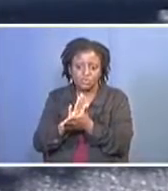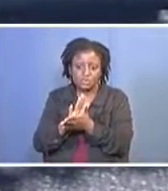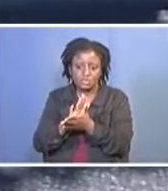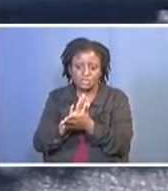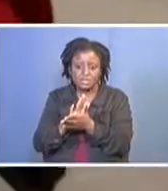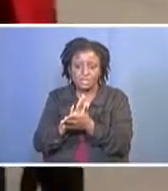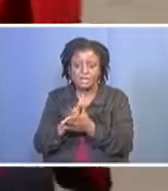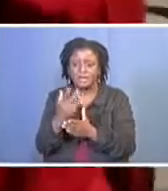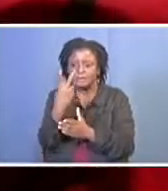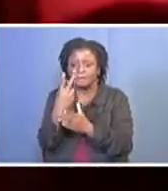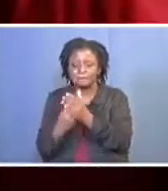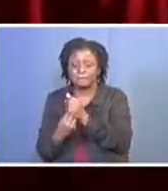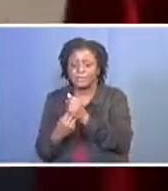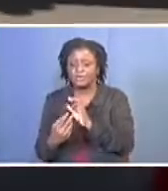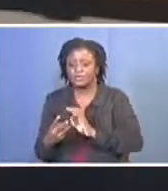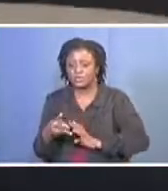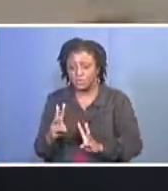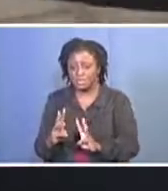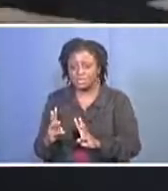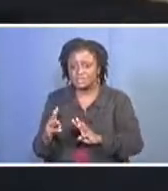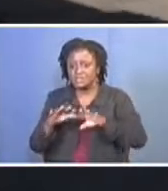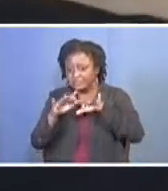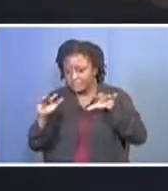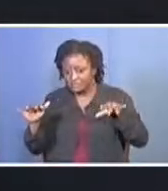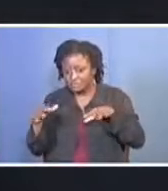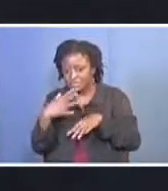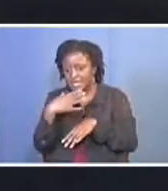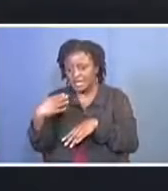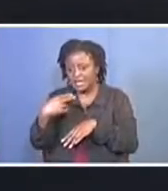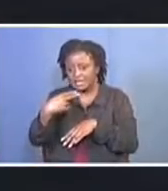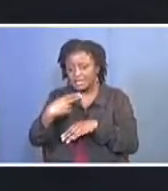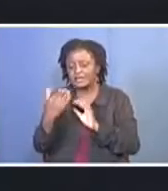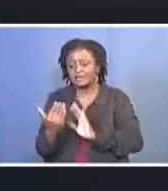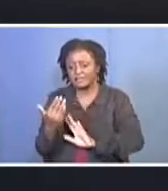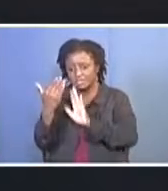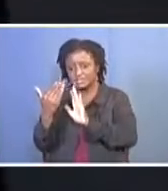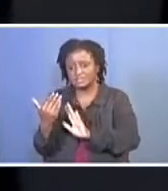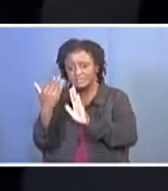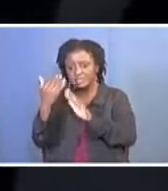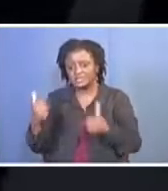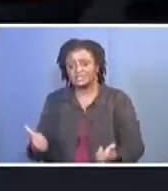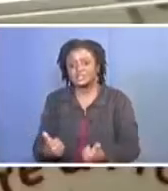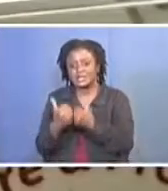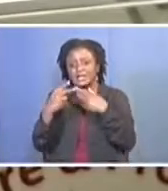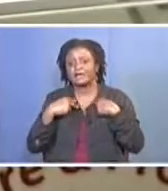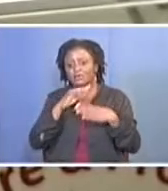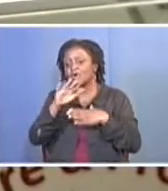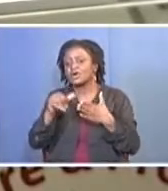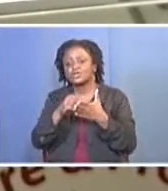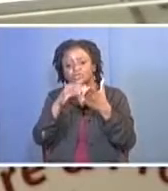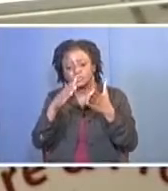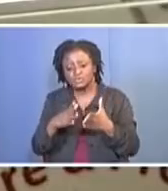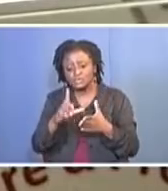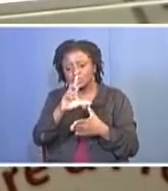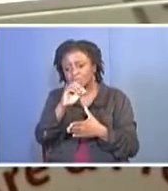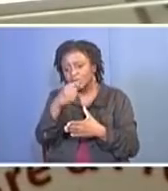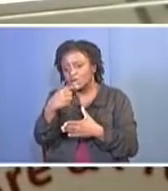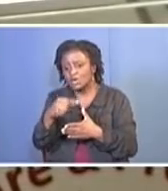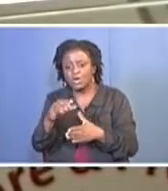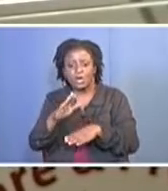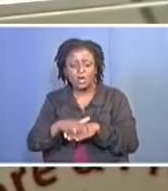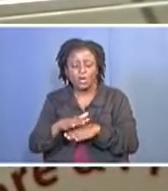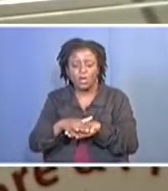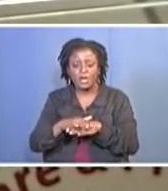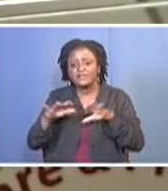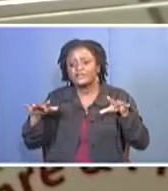and online virtually. The challenge has been, however, to have all students log on virtually when they are scheduled to.